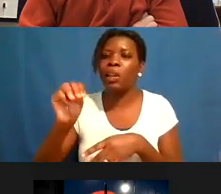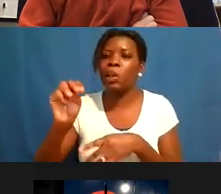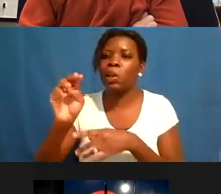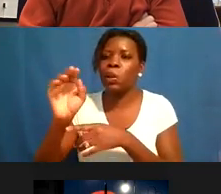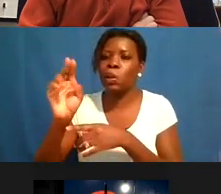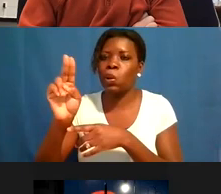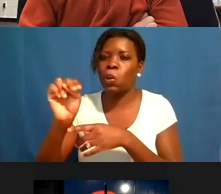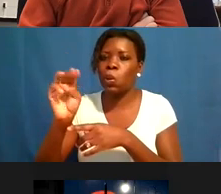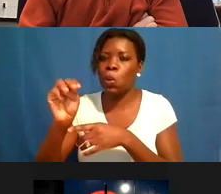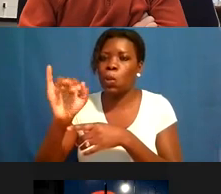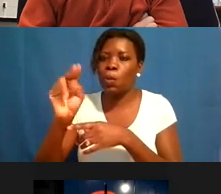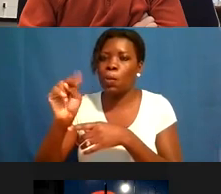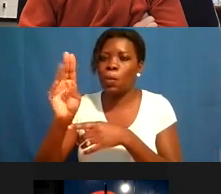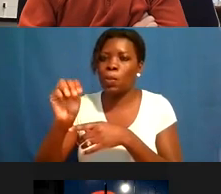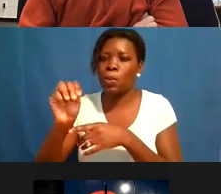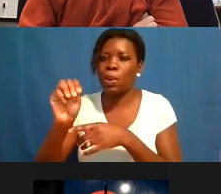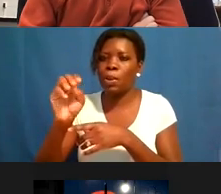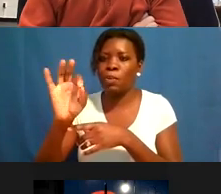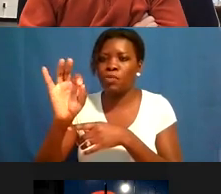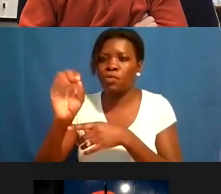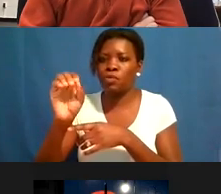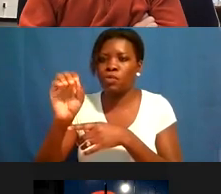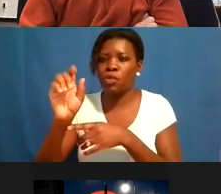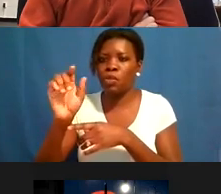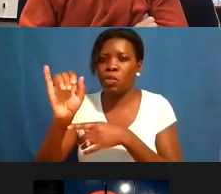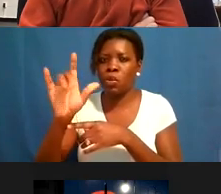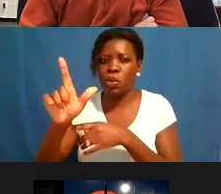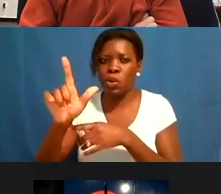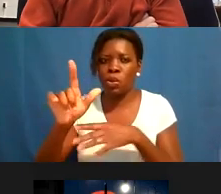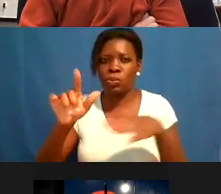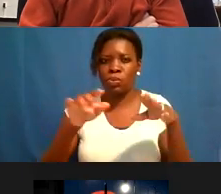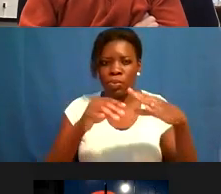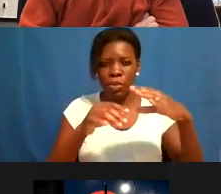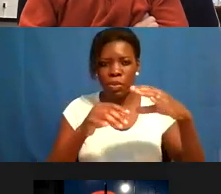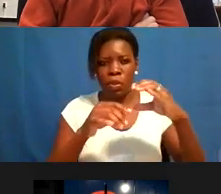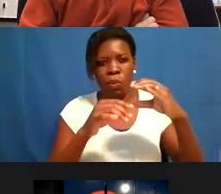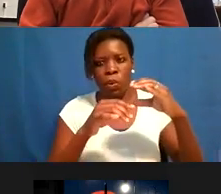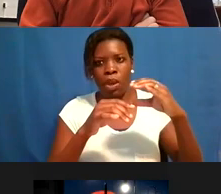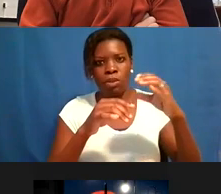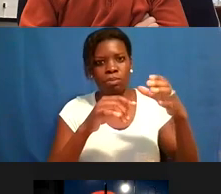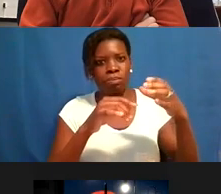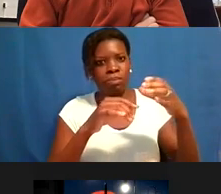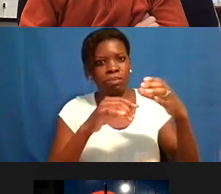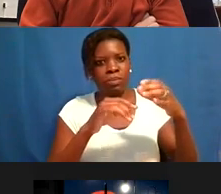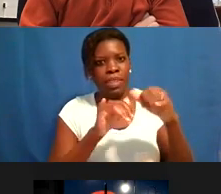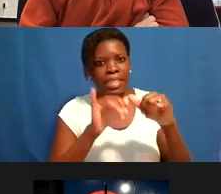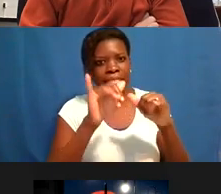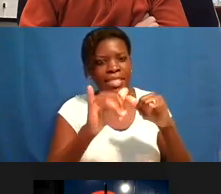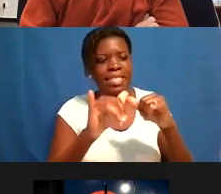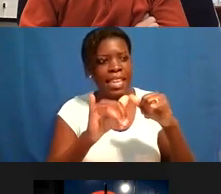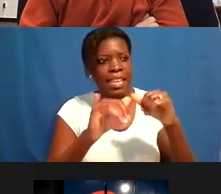water stays like a drop on the plastic, spreads out on the glass, and spreads out even more on the aluminum